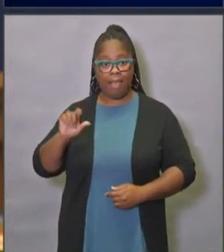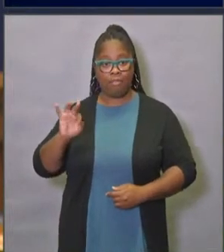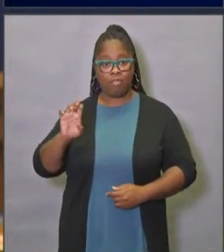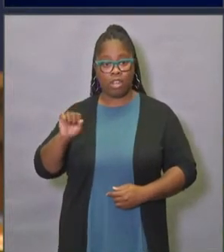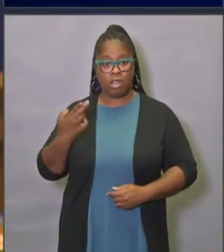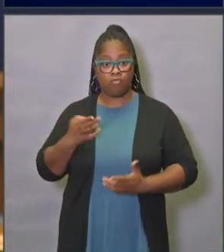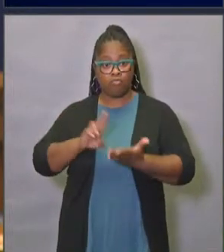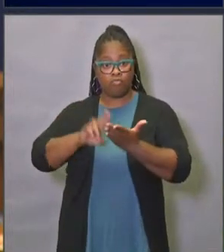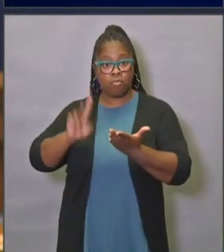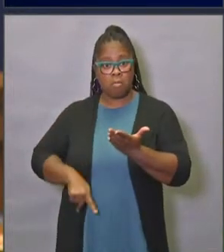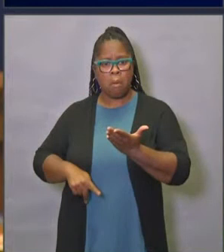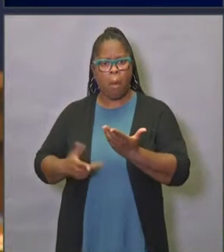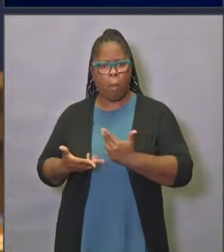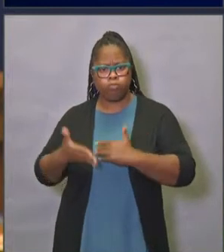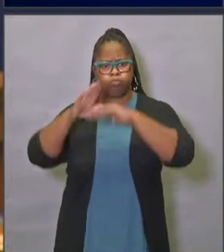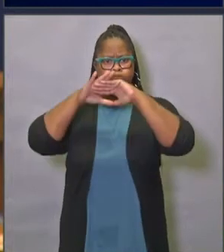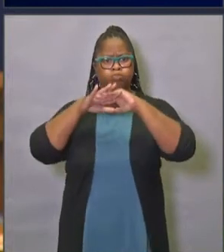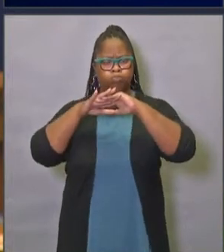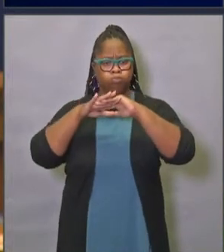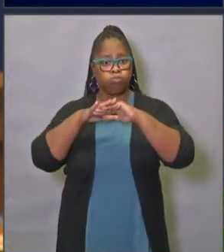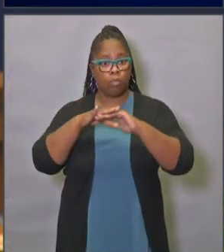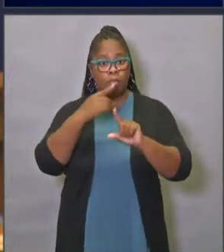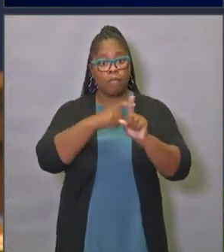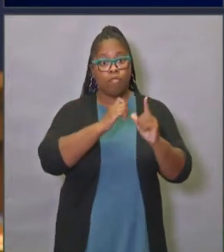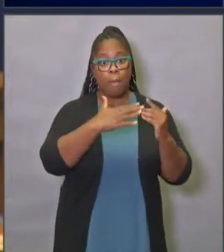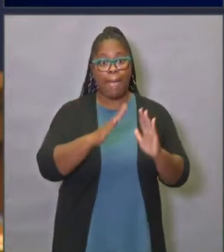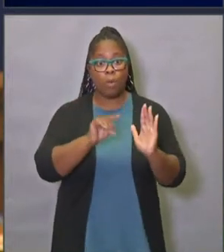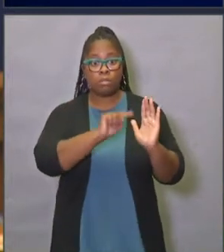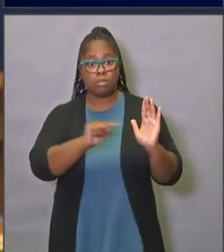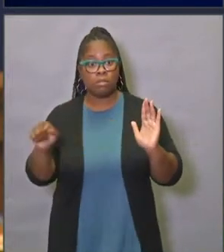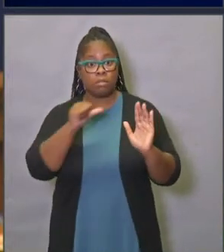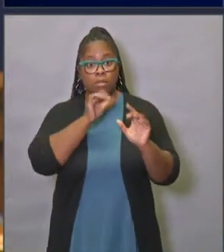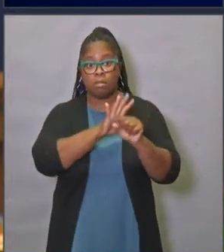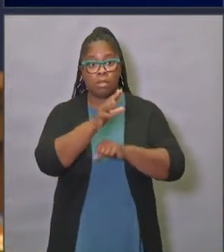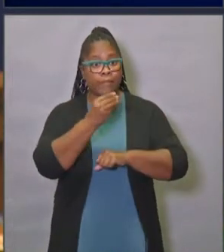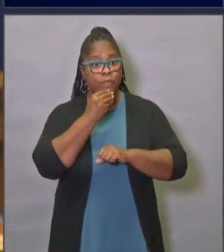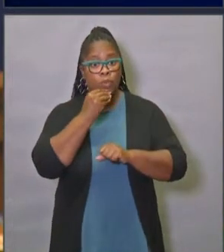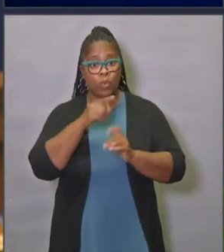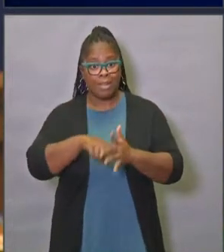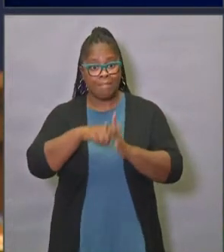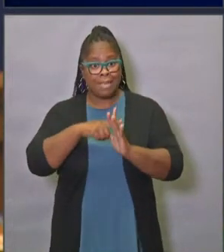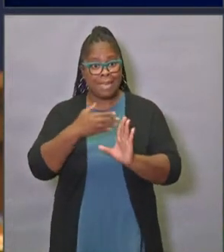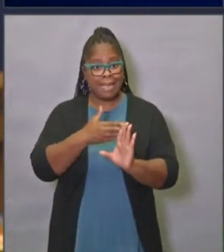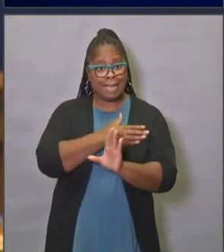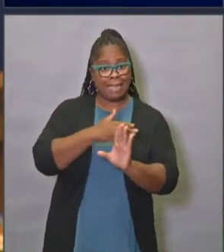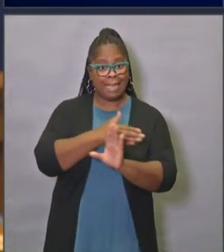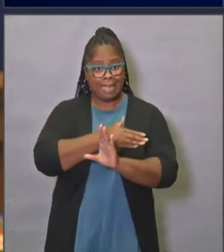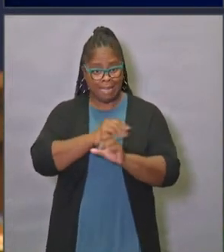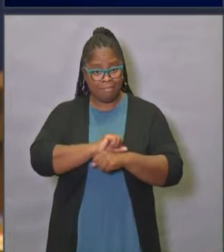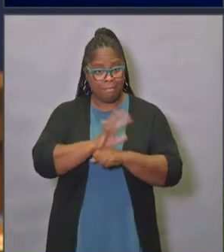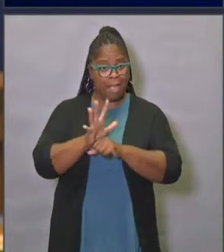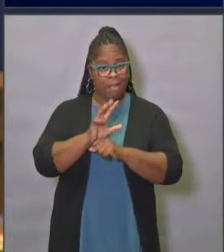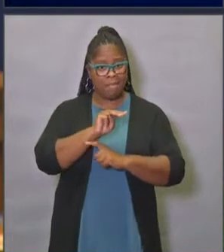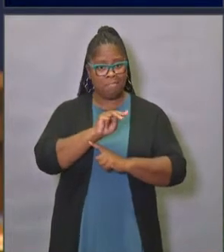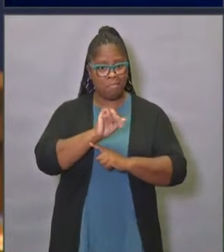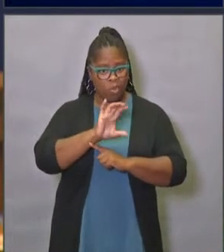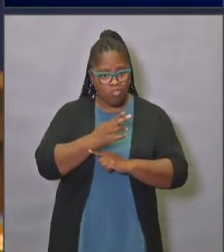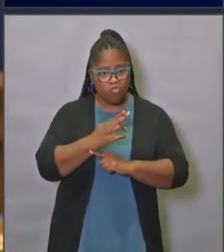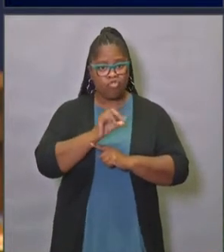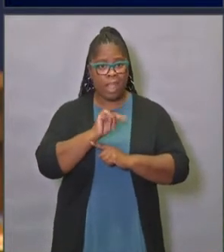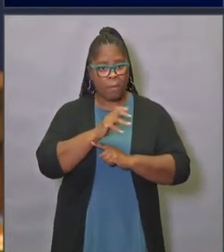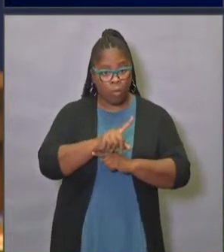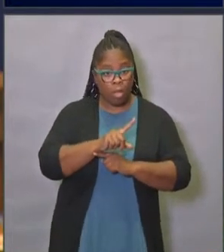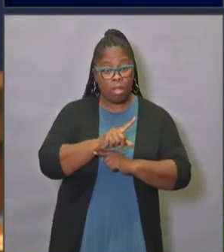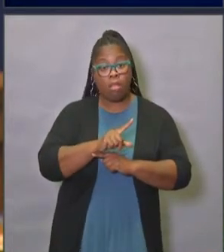increased. Importantly, the study found that among households who experienced food insecurity at the beginning of the pandemic, those who